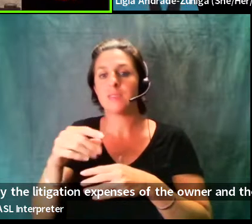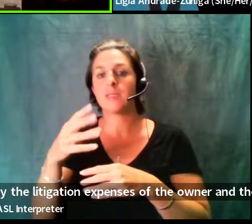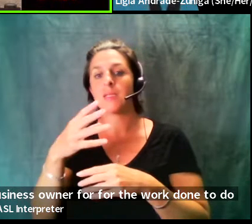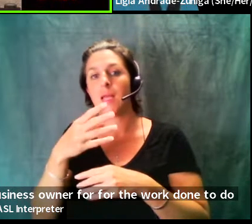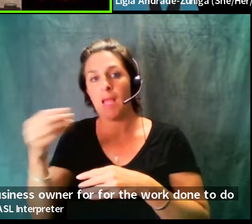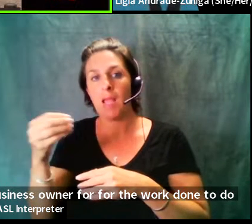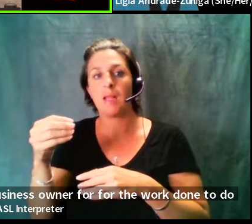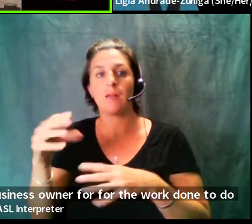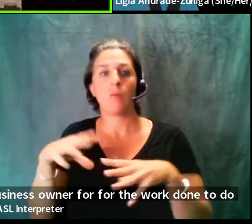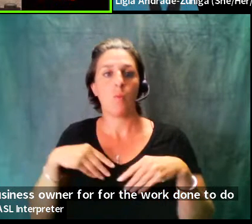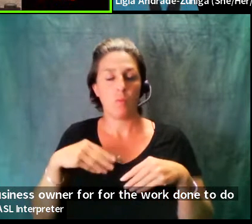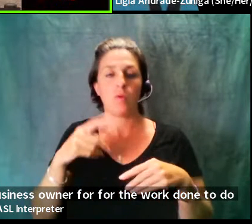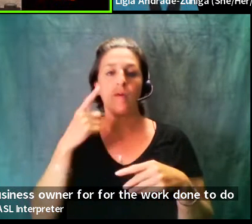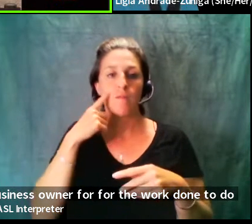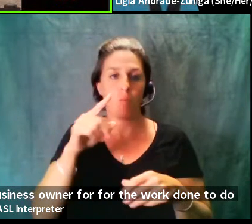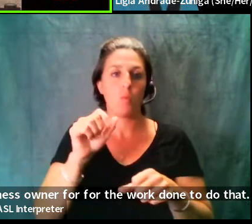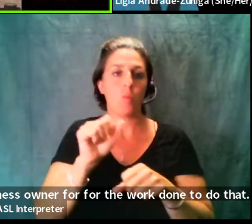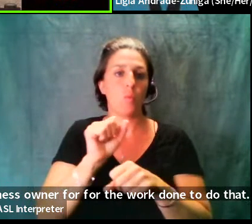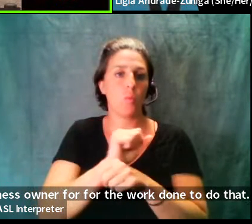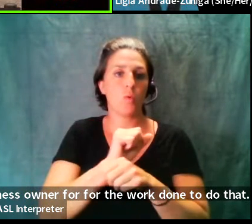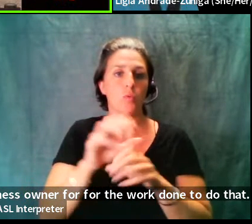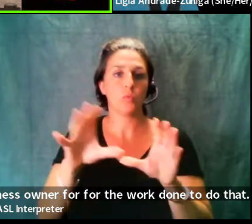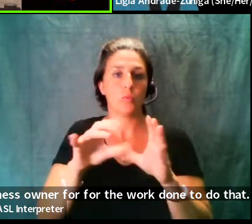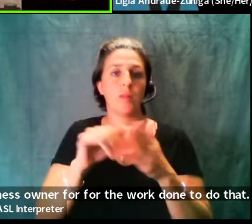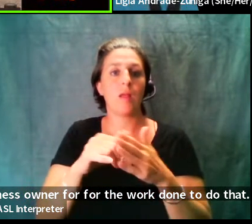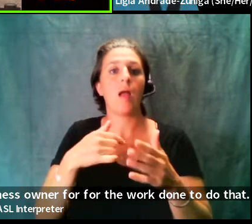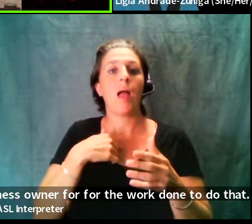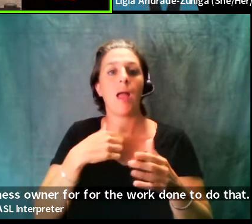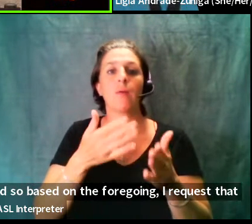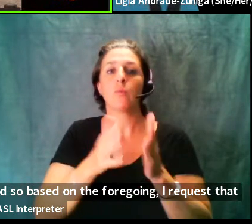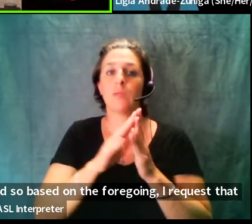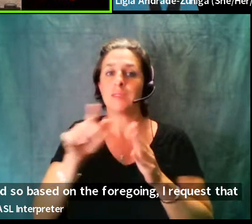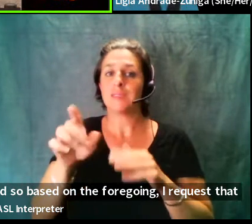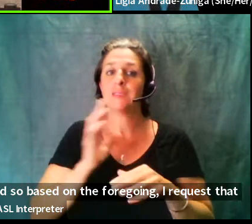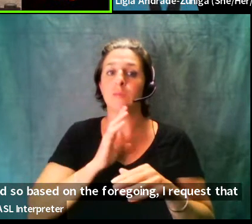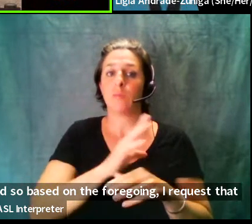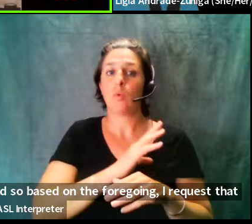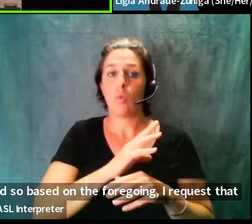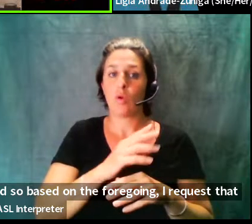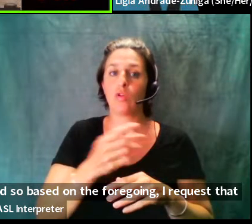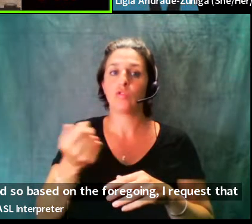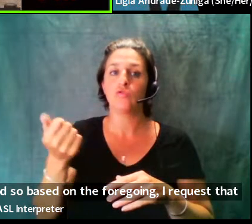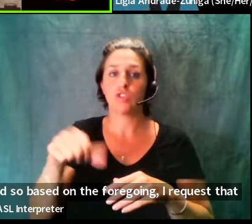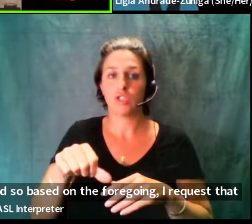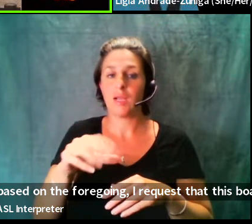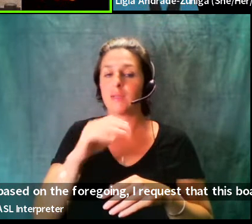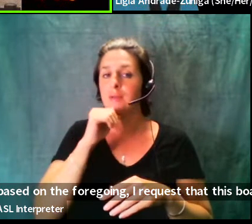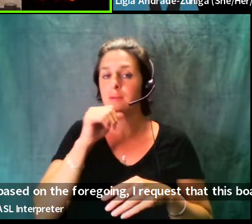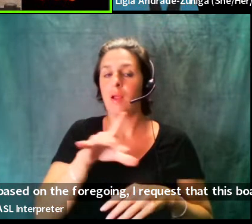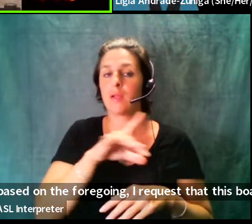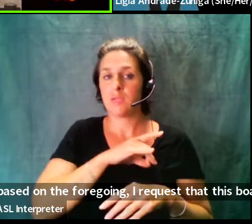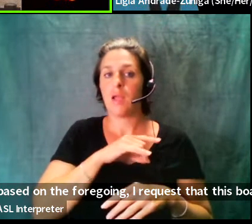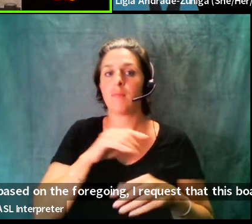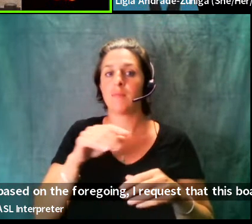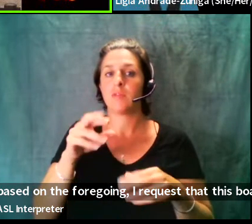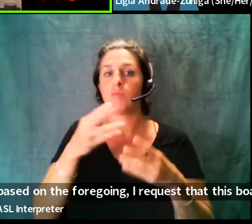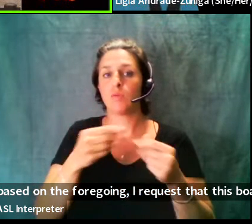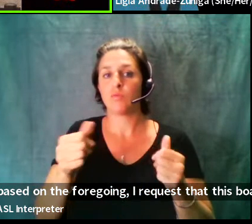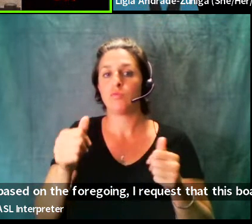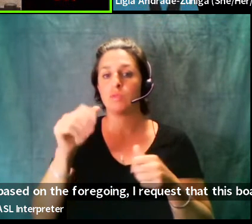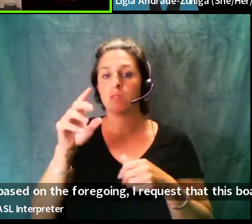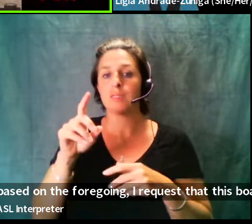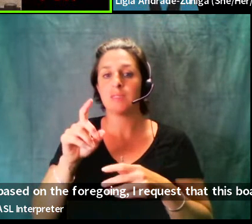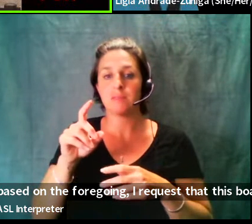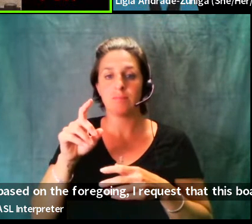that. And so based on the foregoing, I request that this board reject and not adopt the resolution of necessity that's before